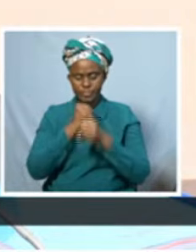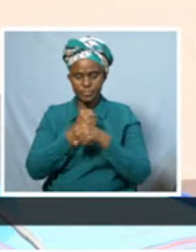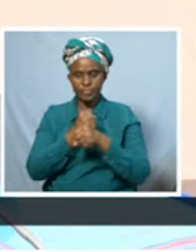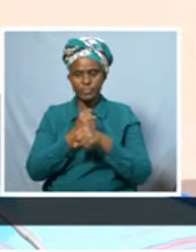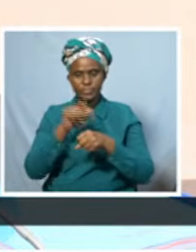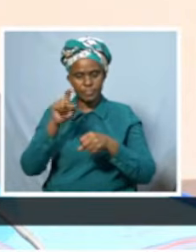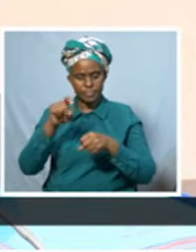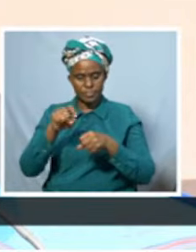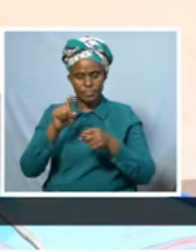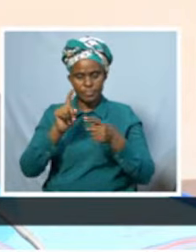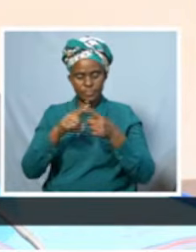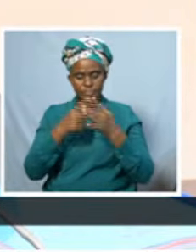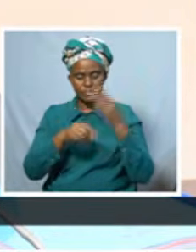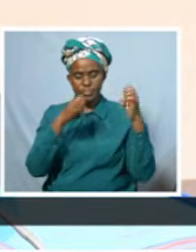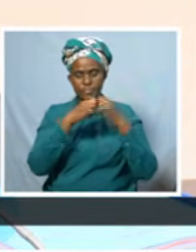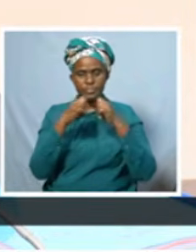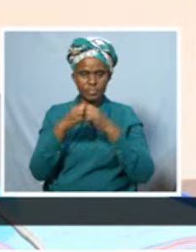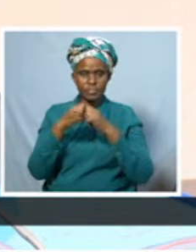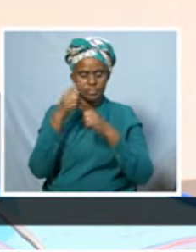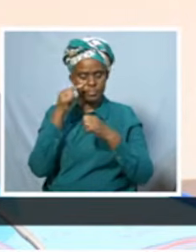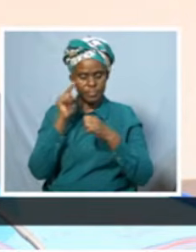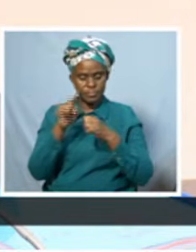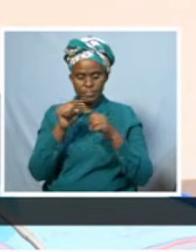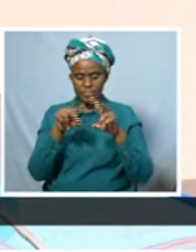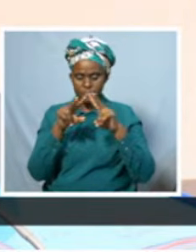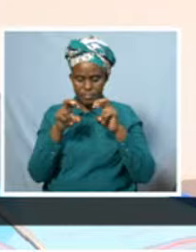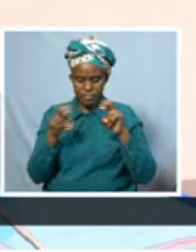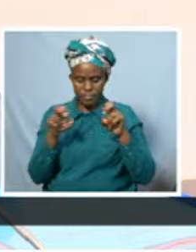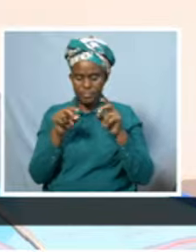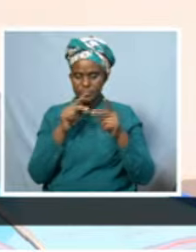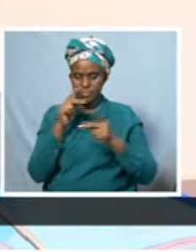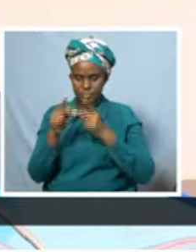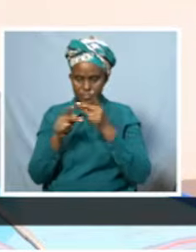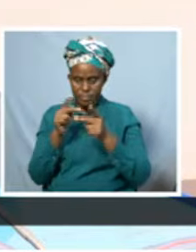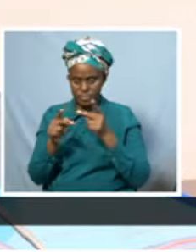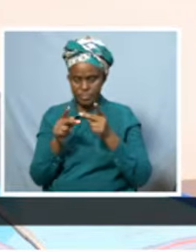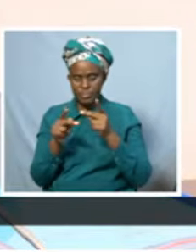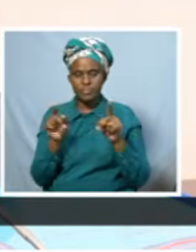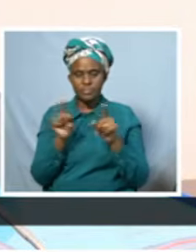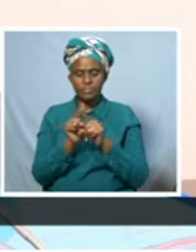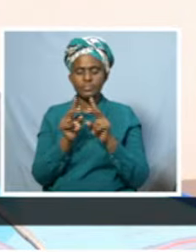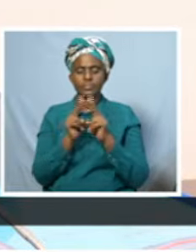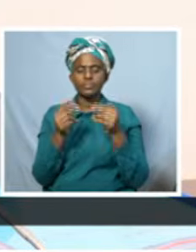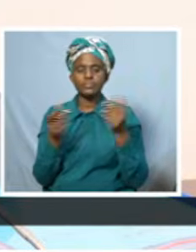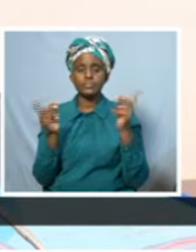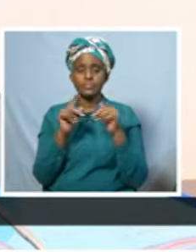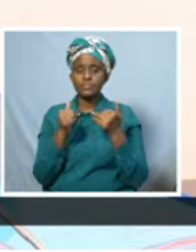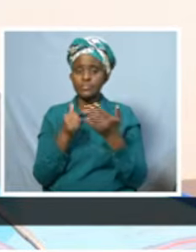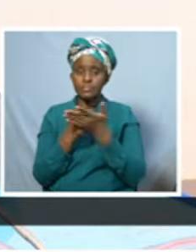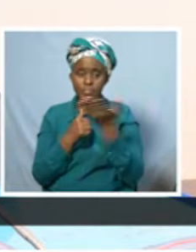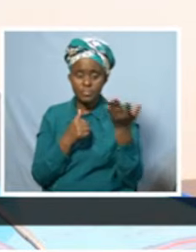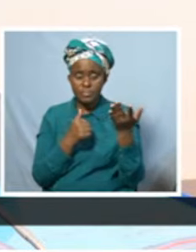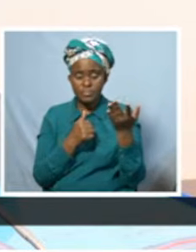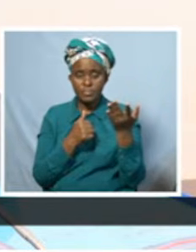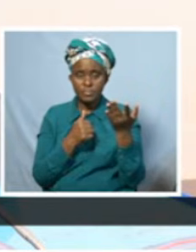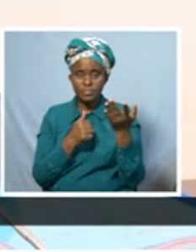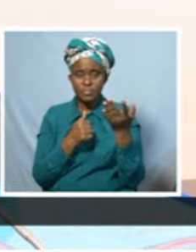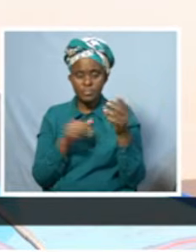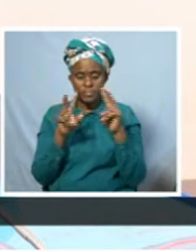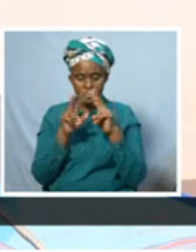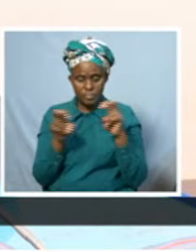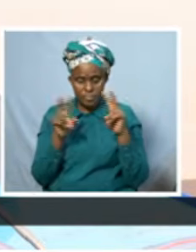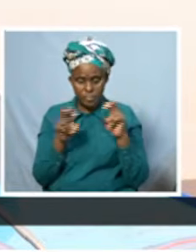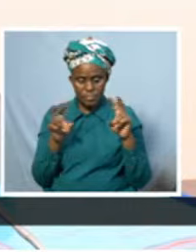minimum requirement to the bank for vetting as per procedure. And so when the